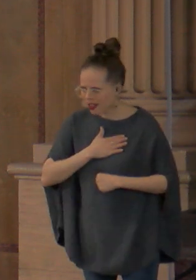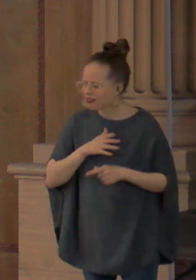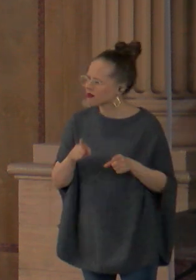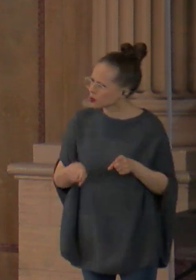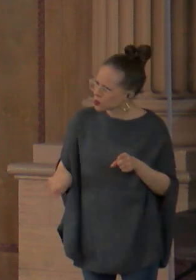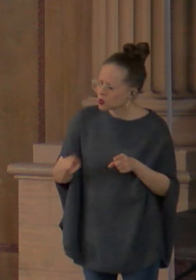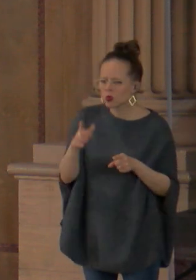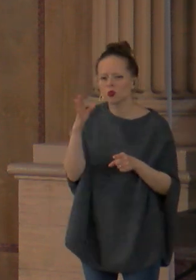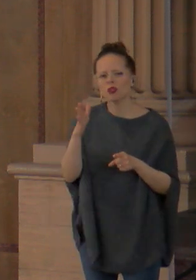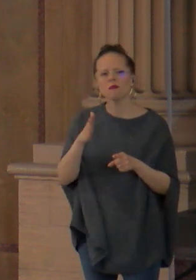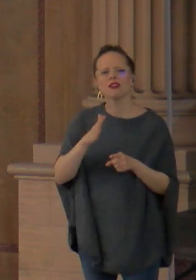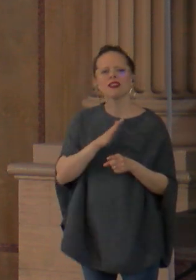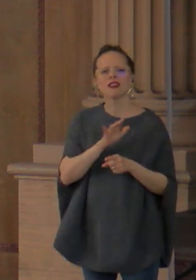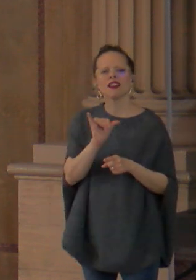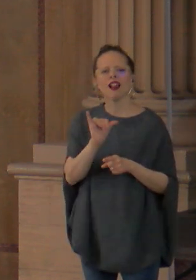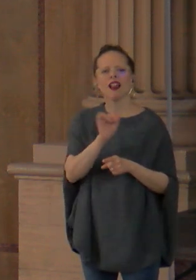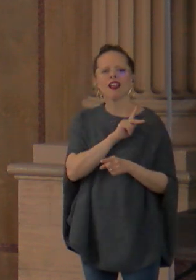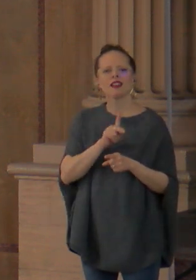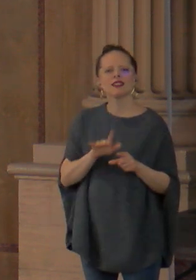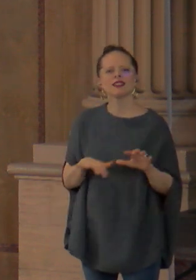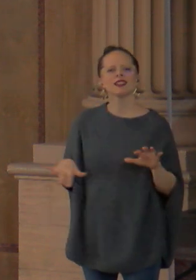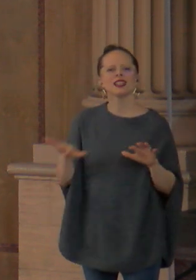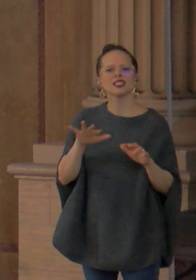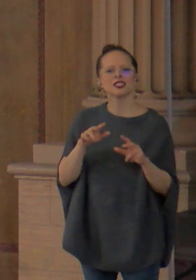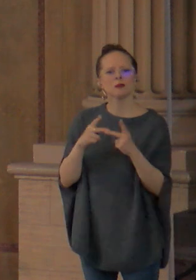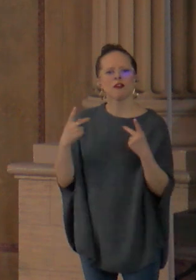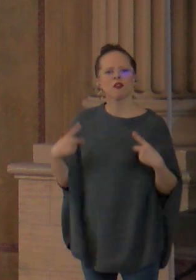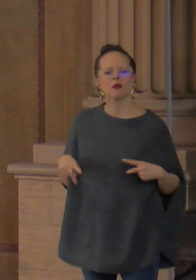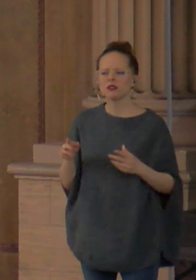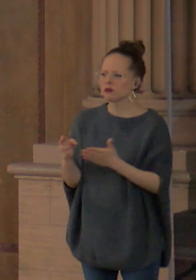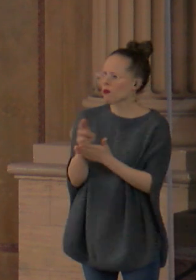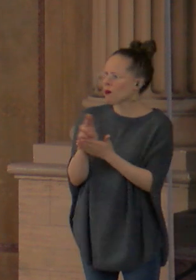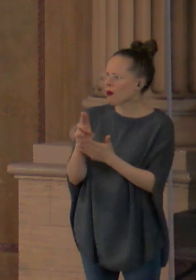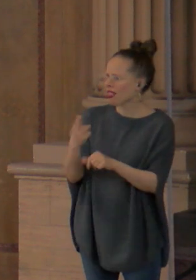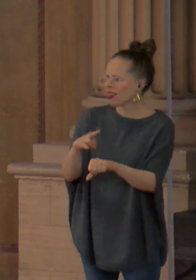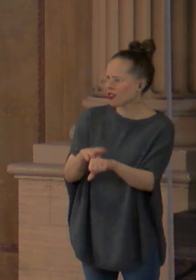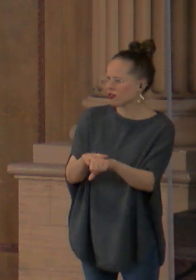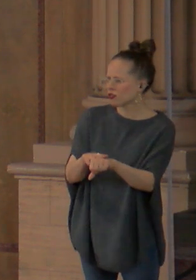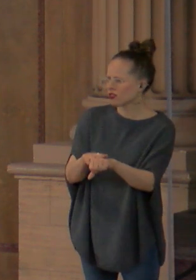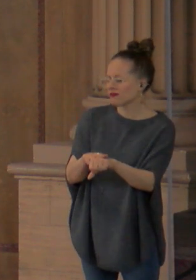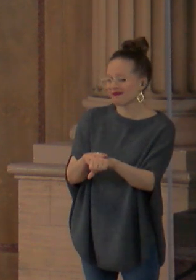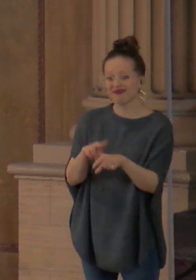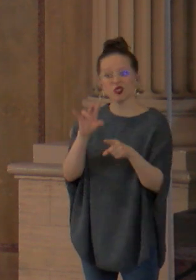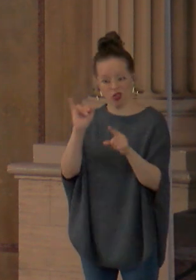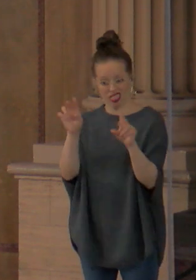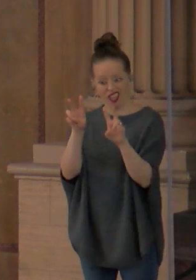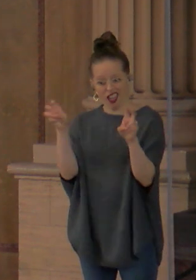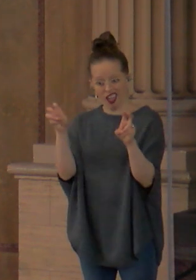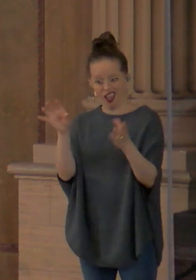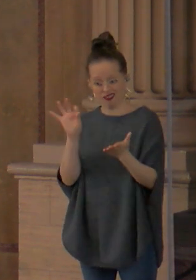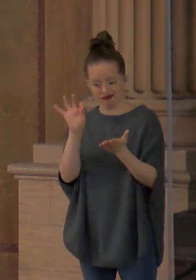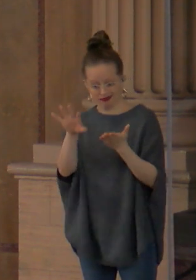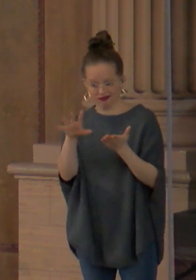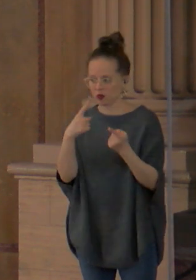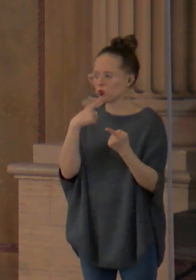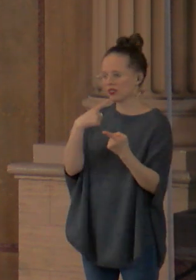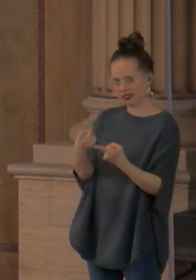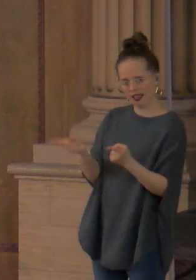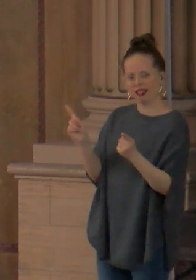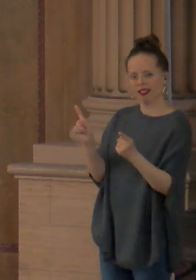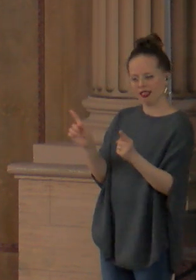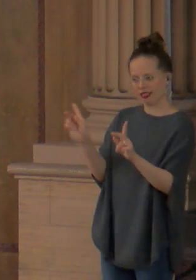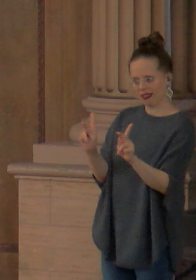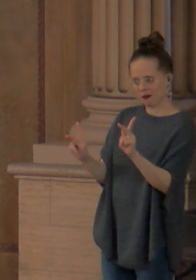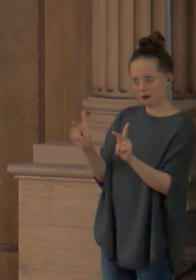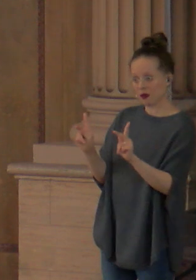to me a kingdom of priests, a holy nation. These are the words that you shall speak to the people of Israel. So Moses came, and he called the elders